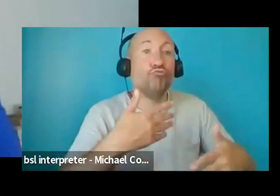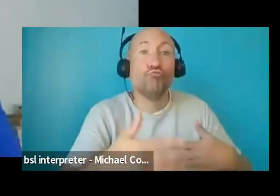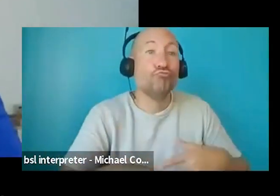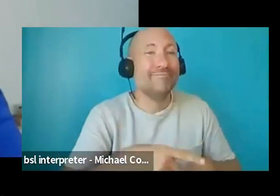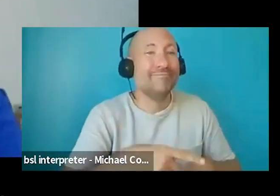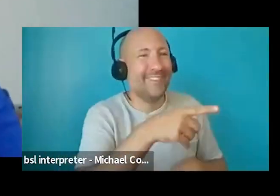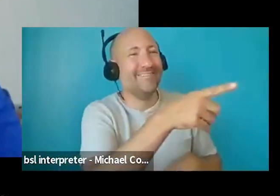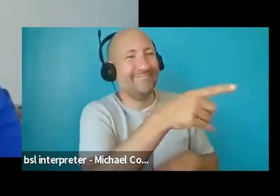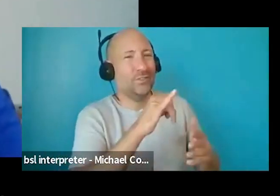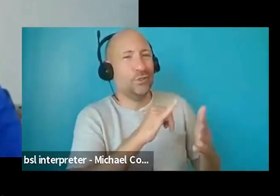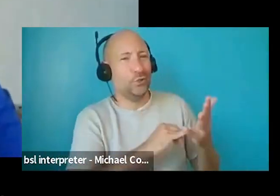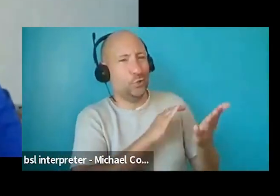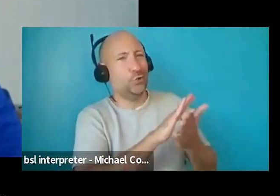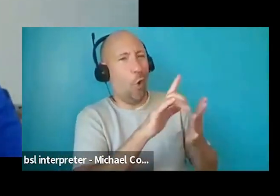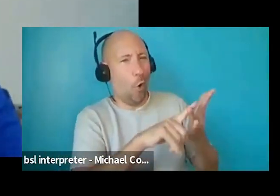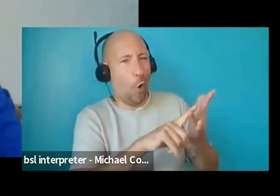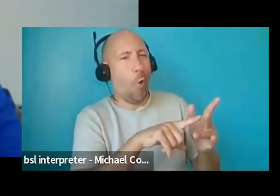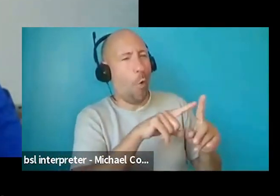Sho, on